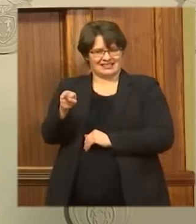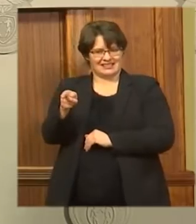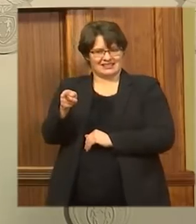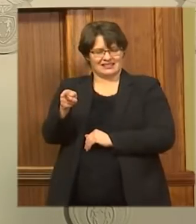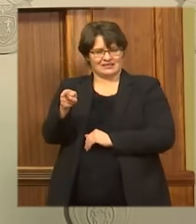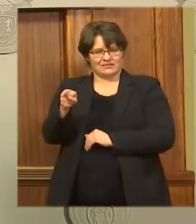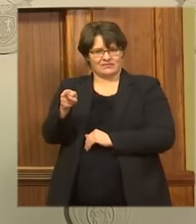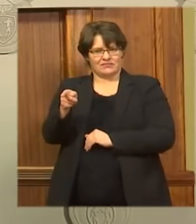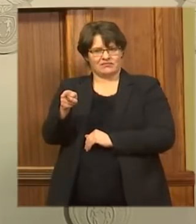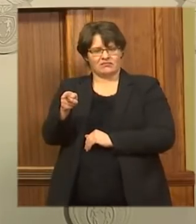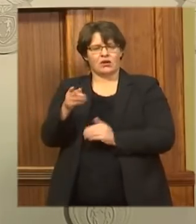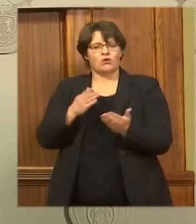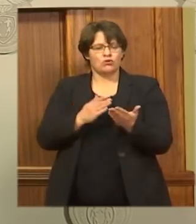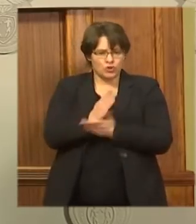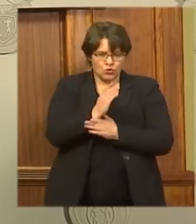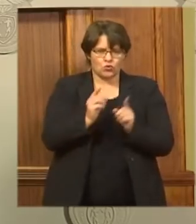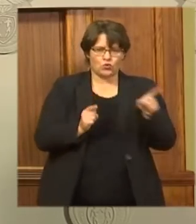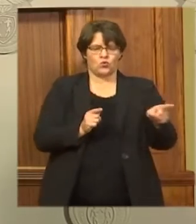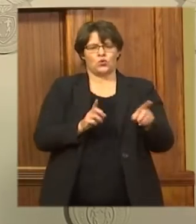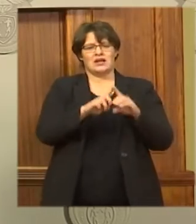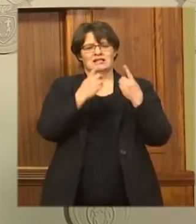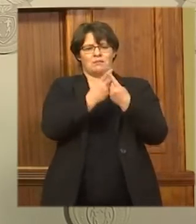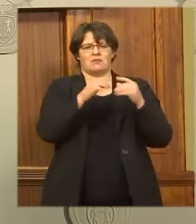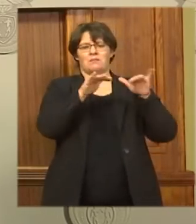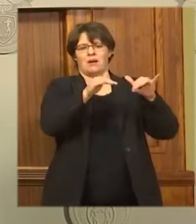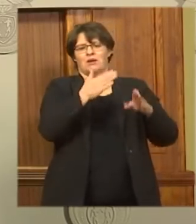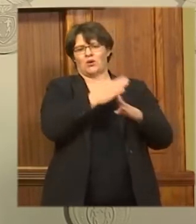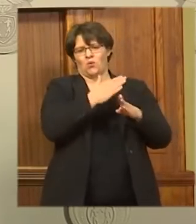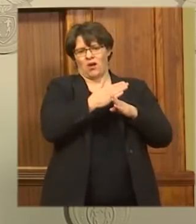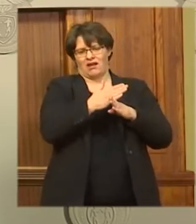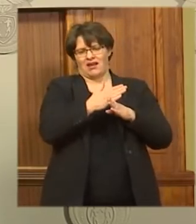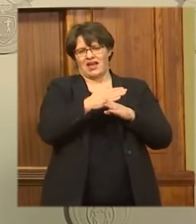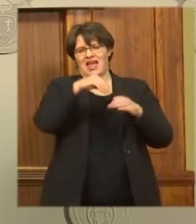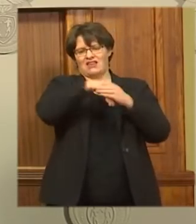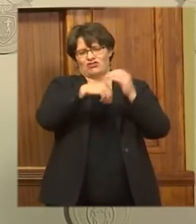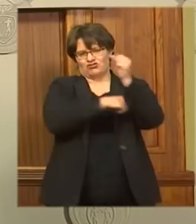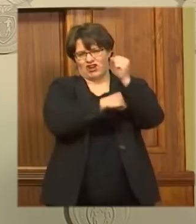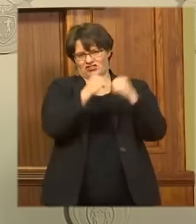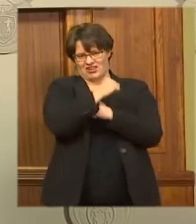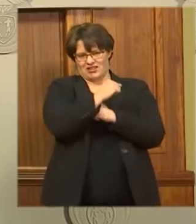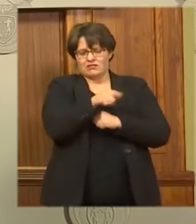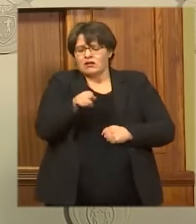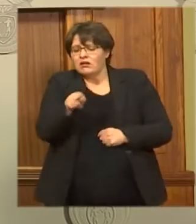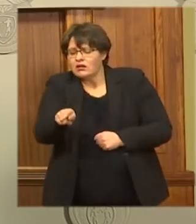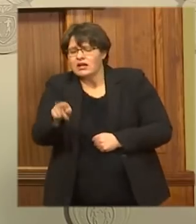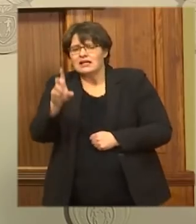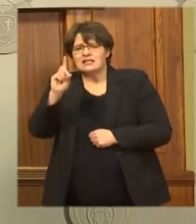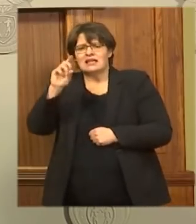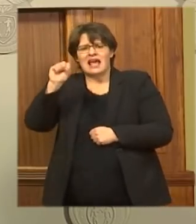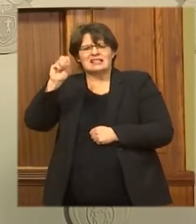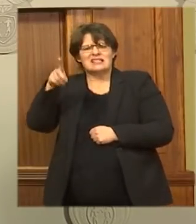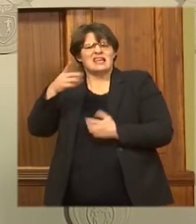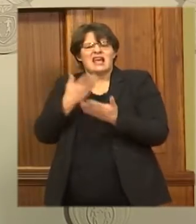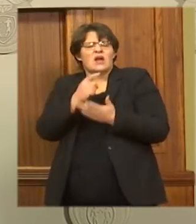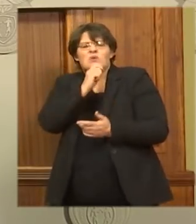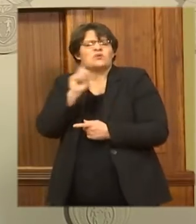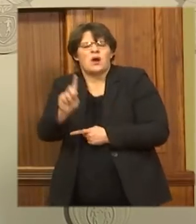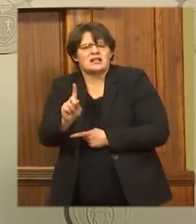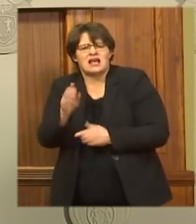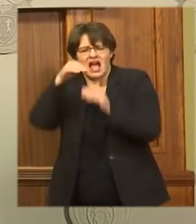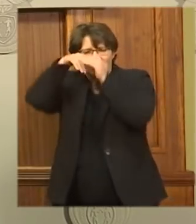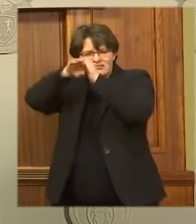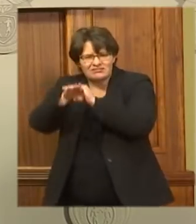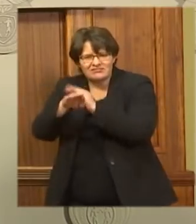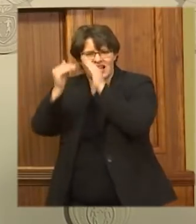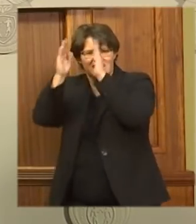Development by the Department of Public Works and Infrastructure to be used as shelters,